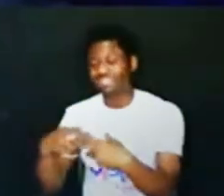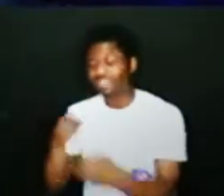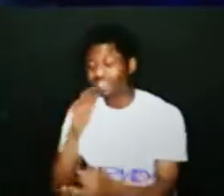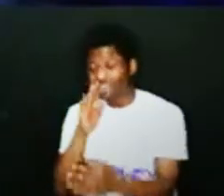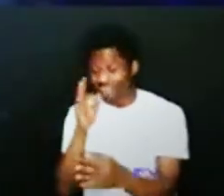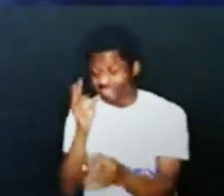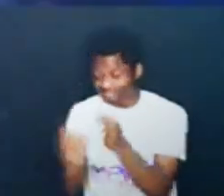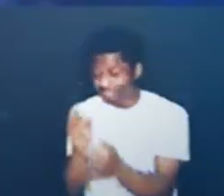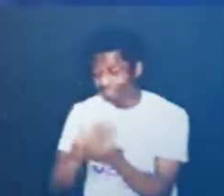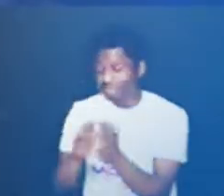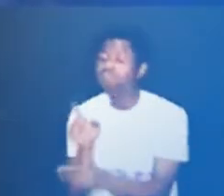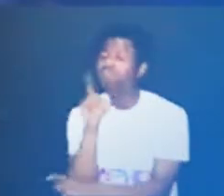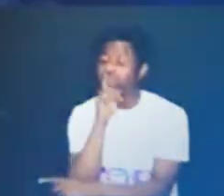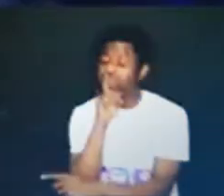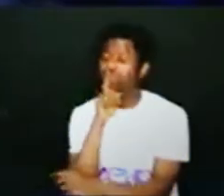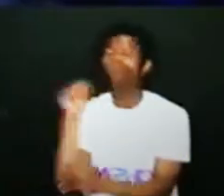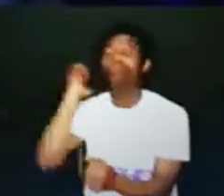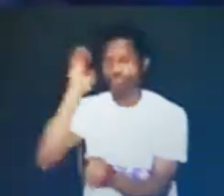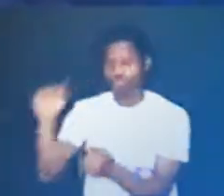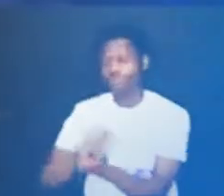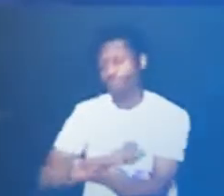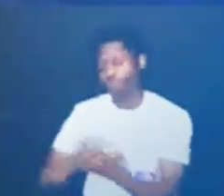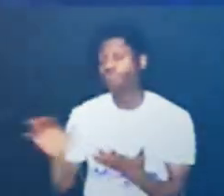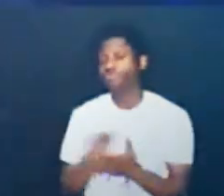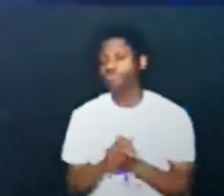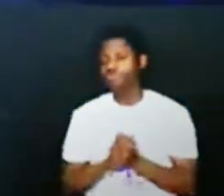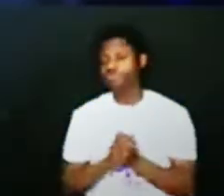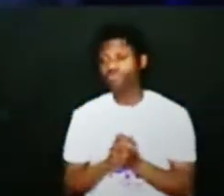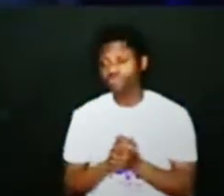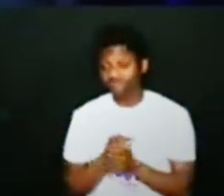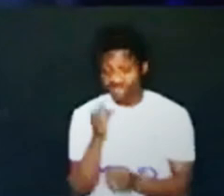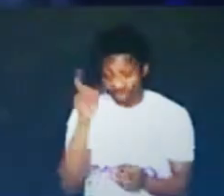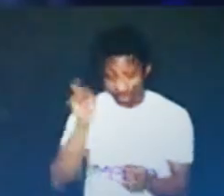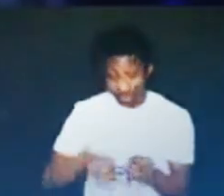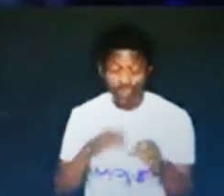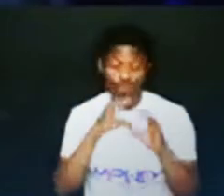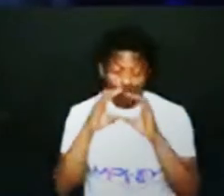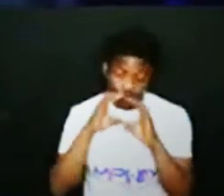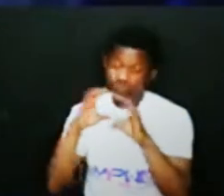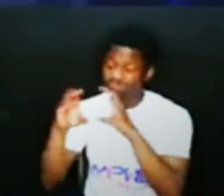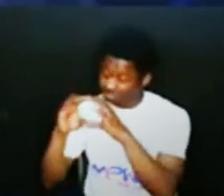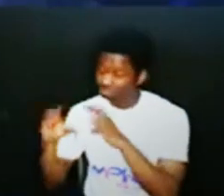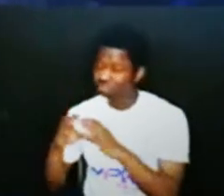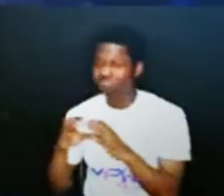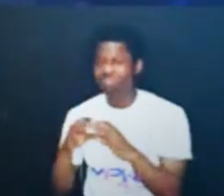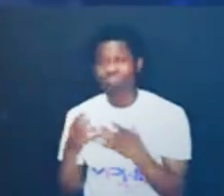relationships. If they will have to communicate at all, it is